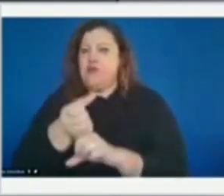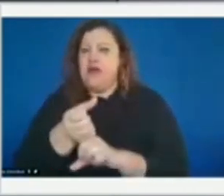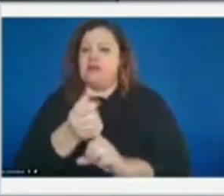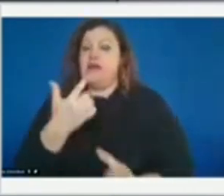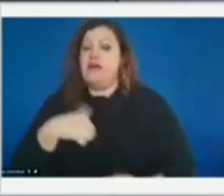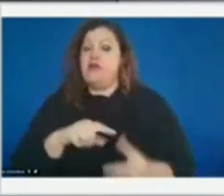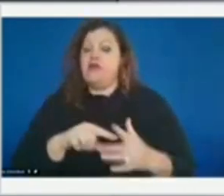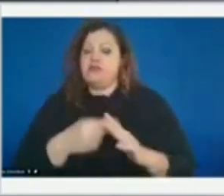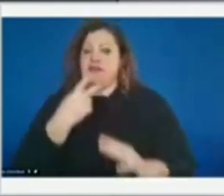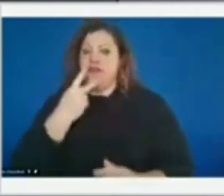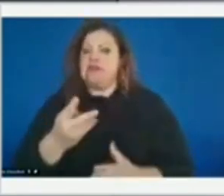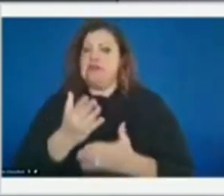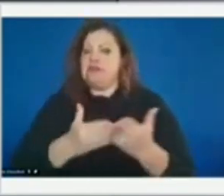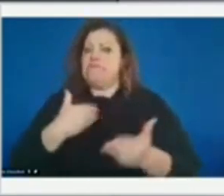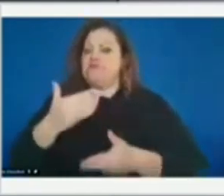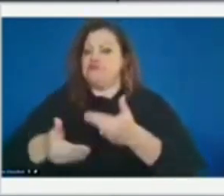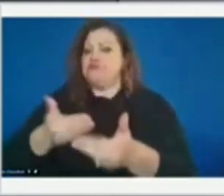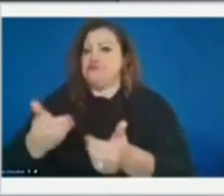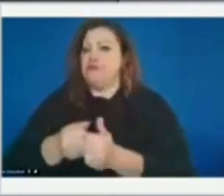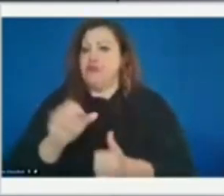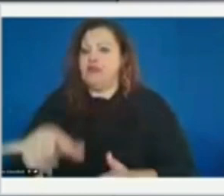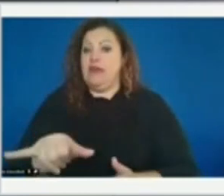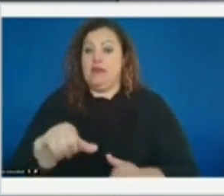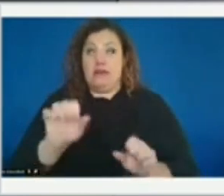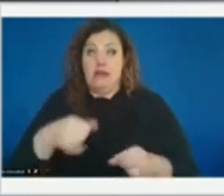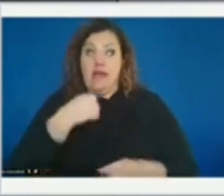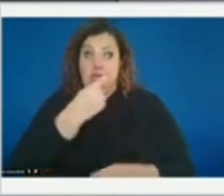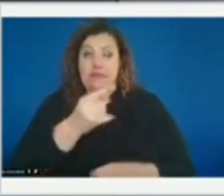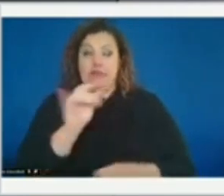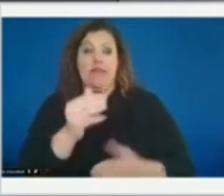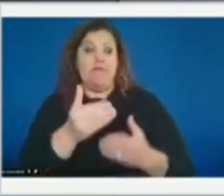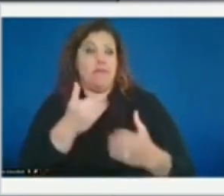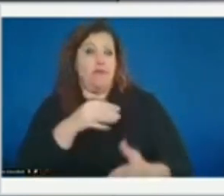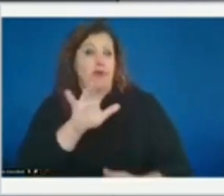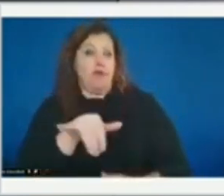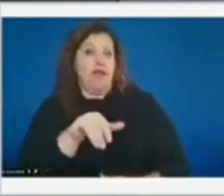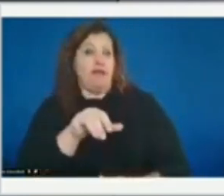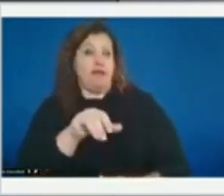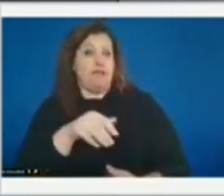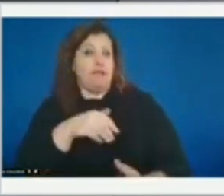What I can tell you is, even before the initiative was rolled out, is a